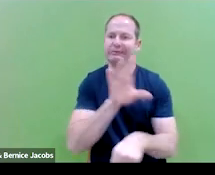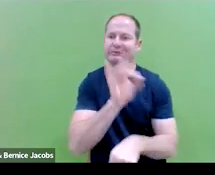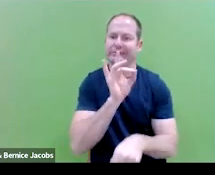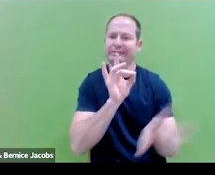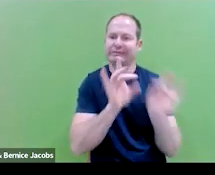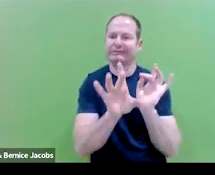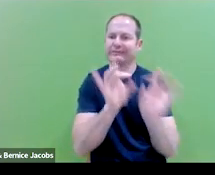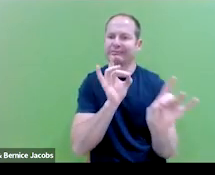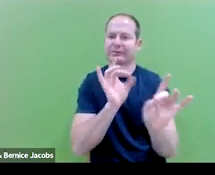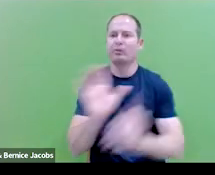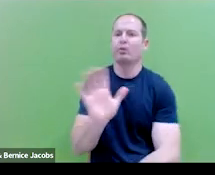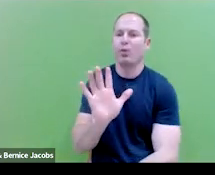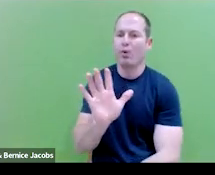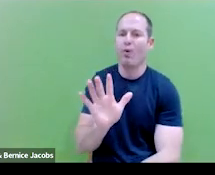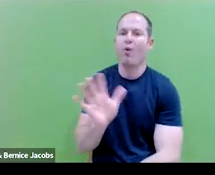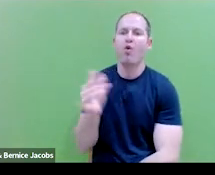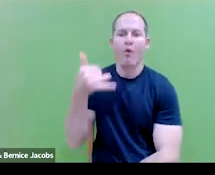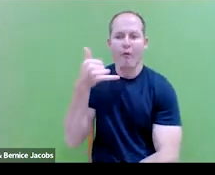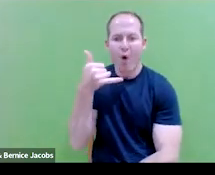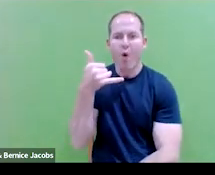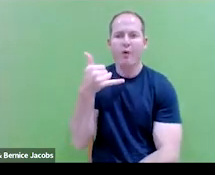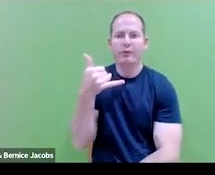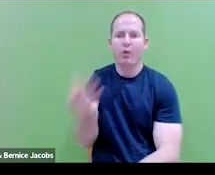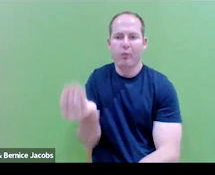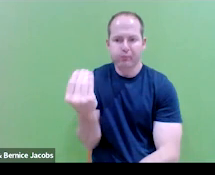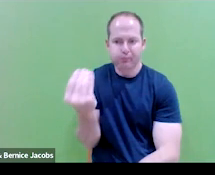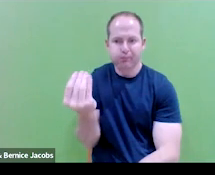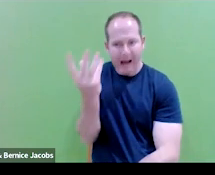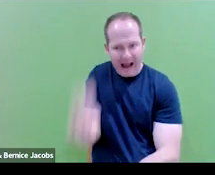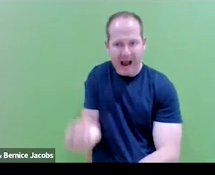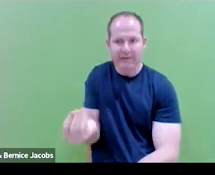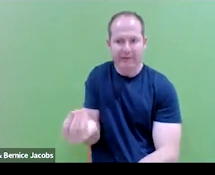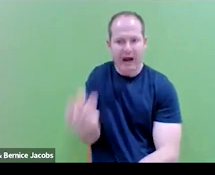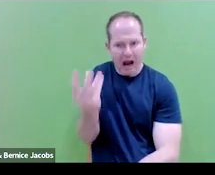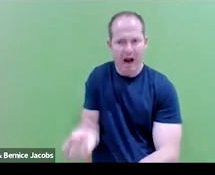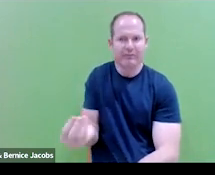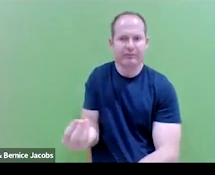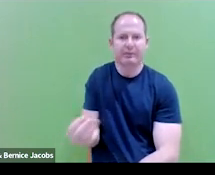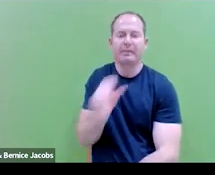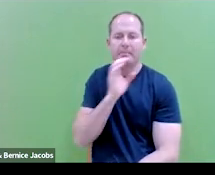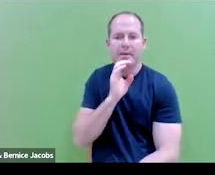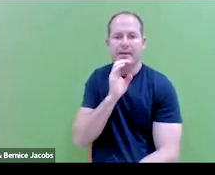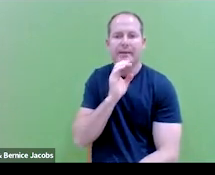but in terms of equitable use, it is useful and marketable to a diverse group of people.